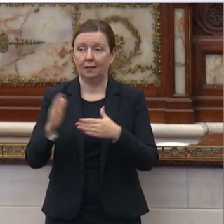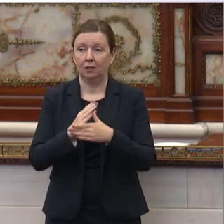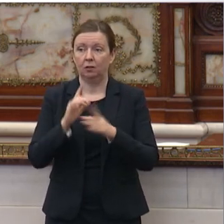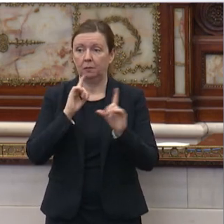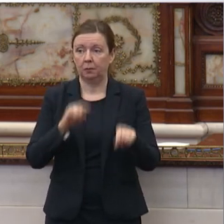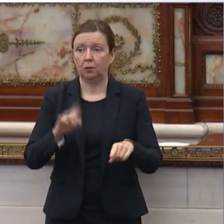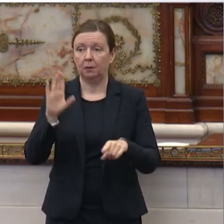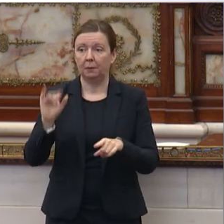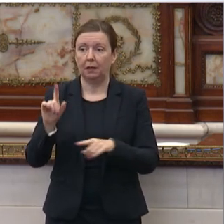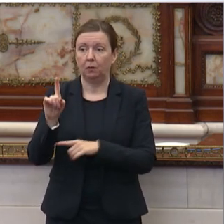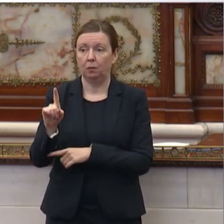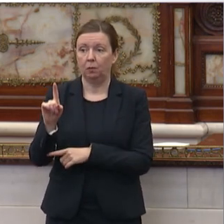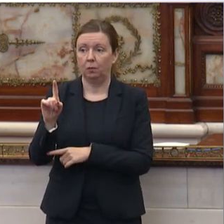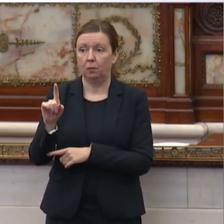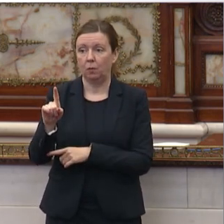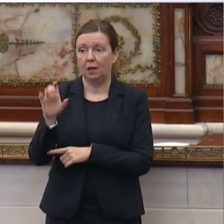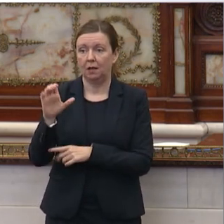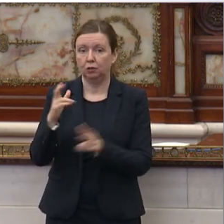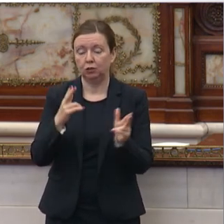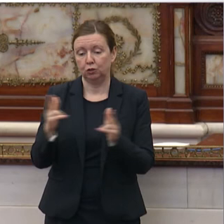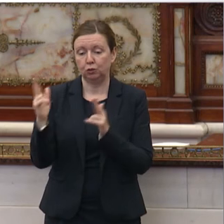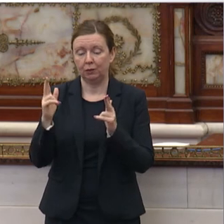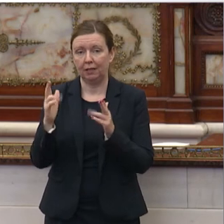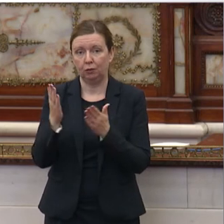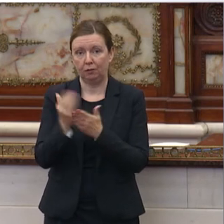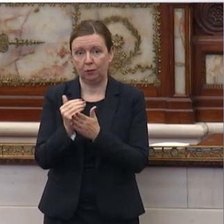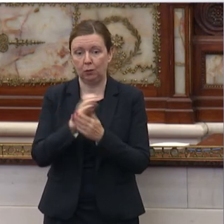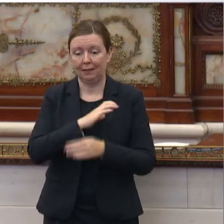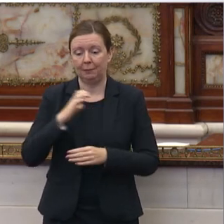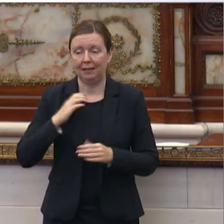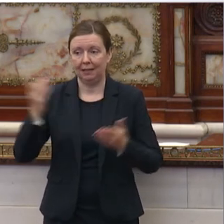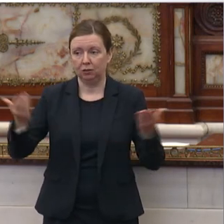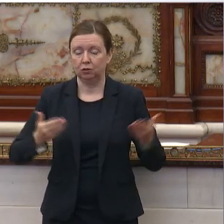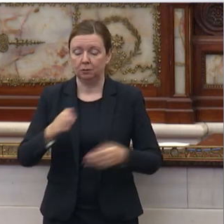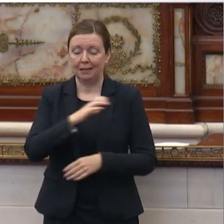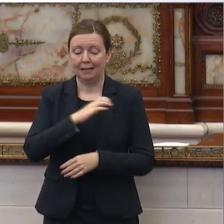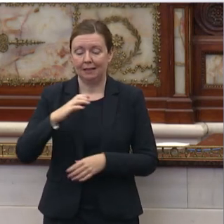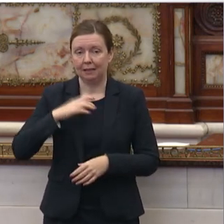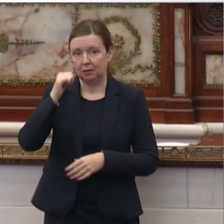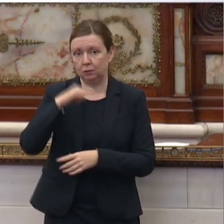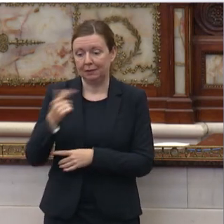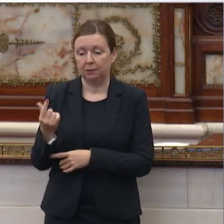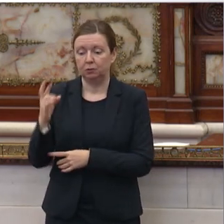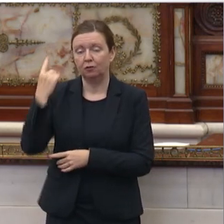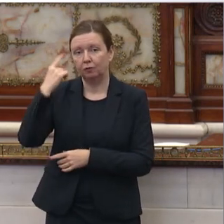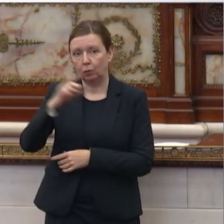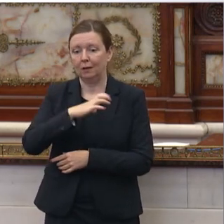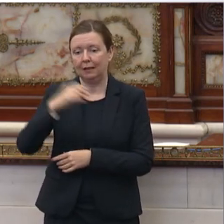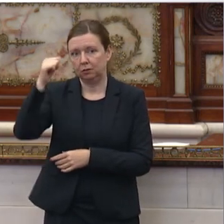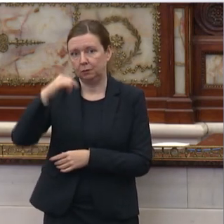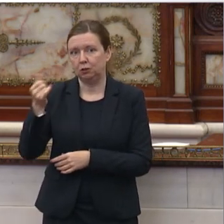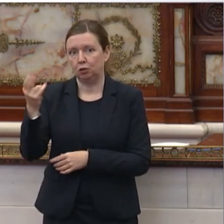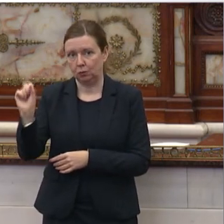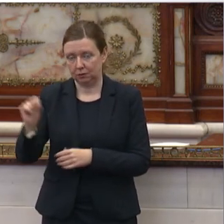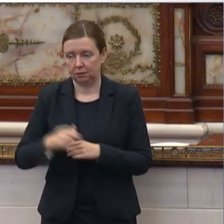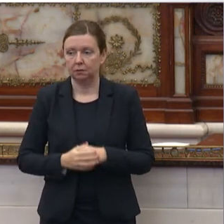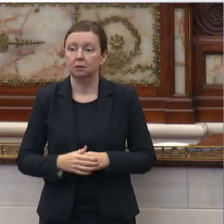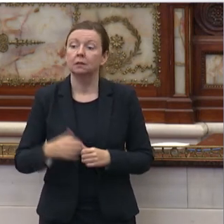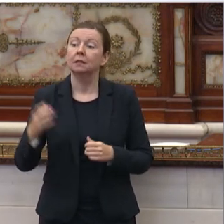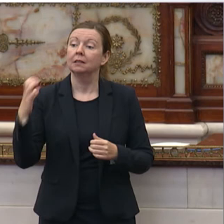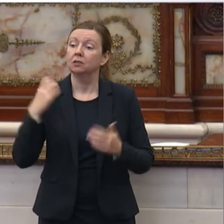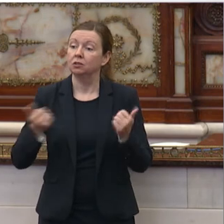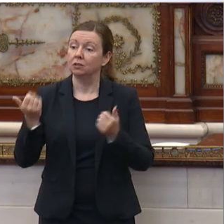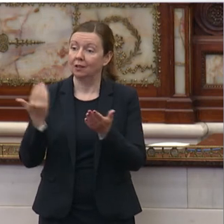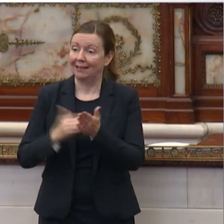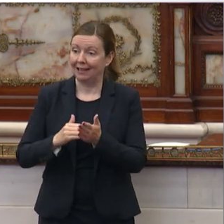issued by the 100 Shooting Review Committee, introduced by Councilwoman Gilmore Richardson on behalf of Councilman Jones. Here again